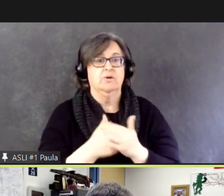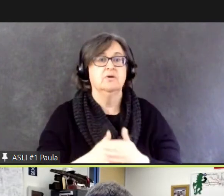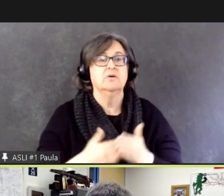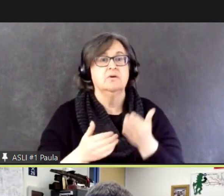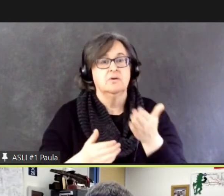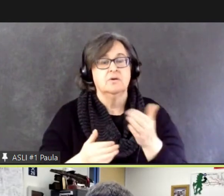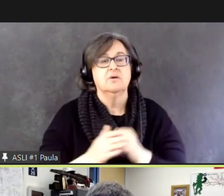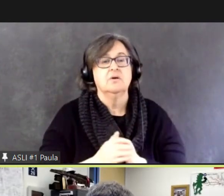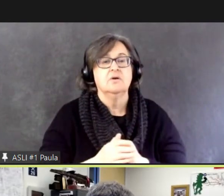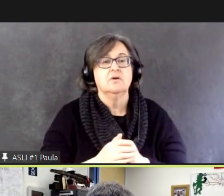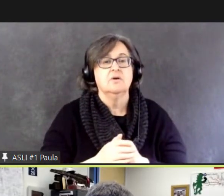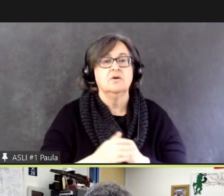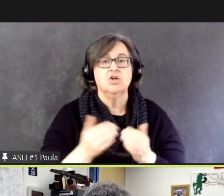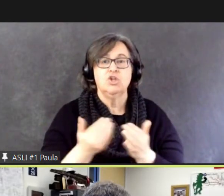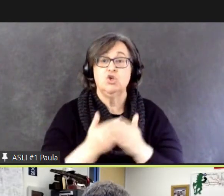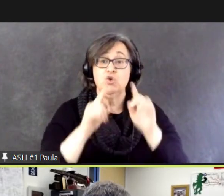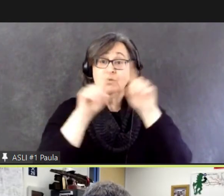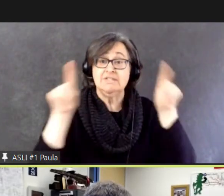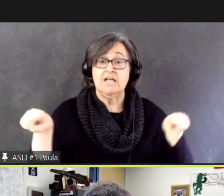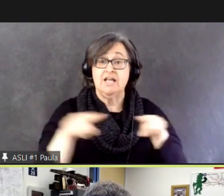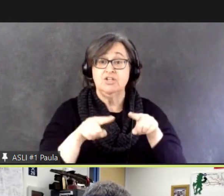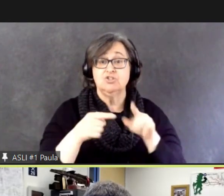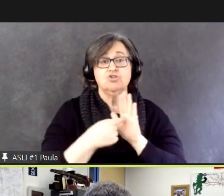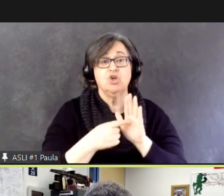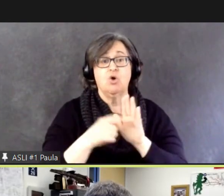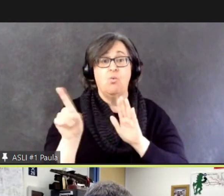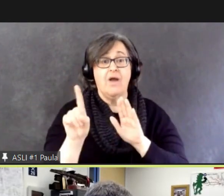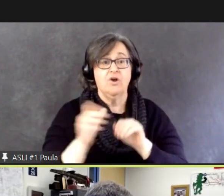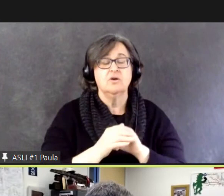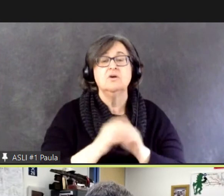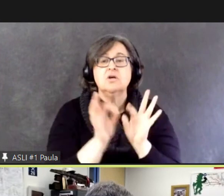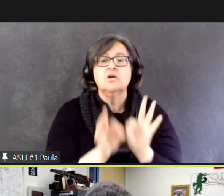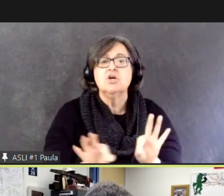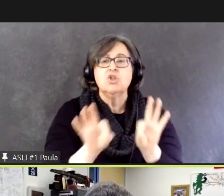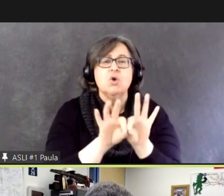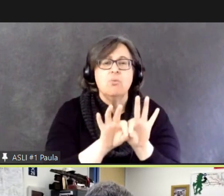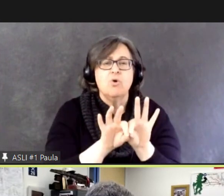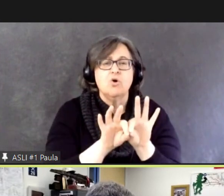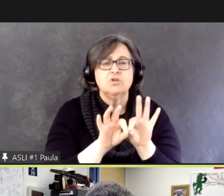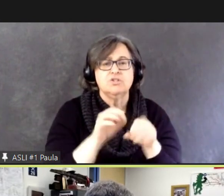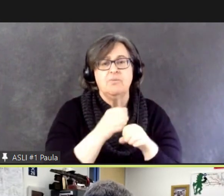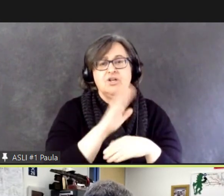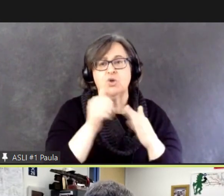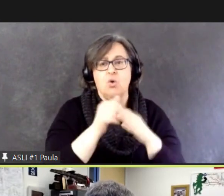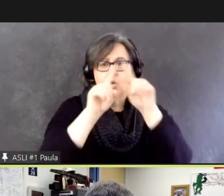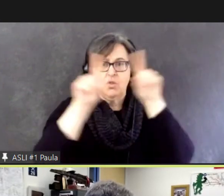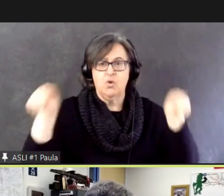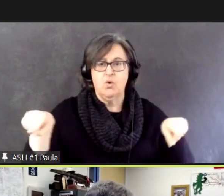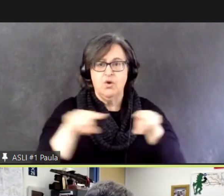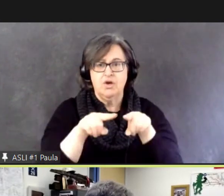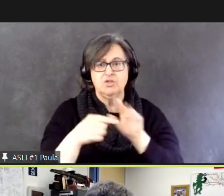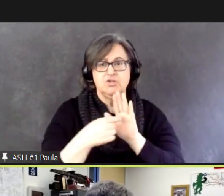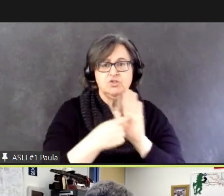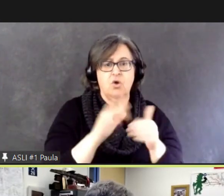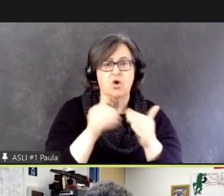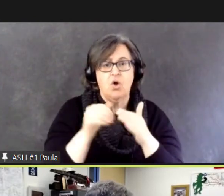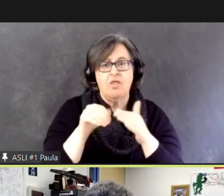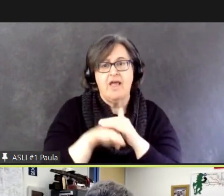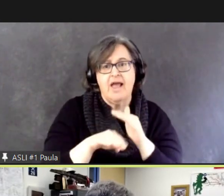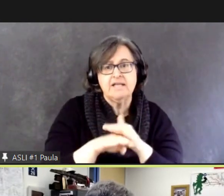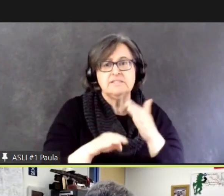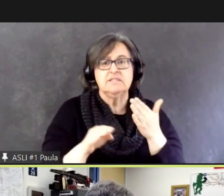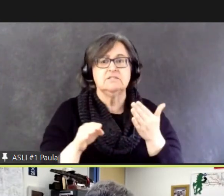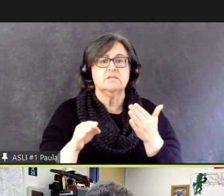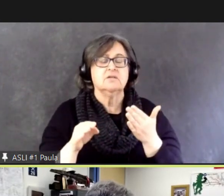And then here's kind of our directional signage upgrades. So again, kind of the importance of making sure all our signage is reflective of all the access we have in our